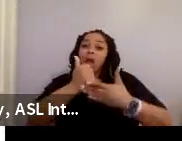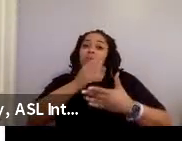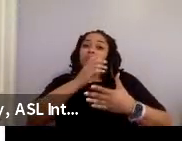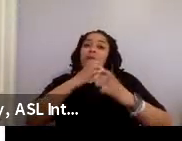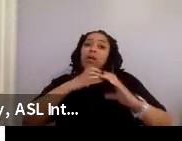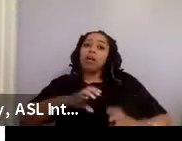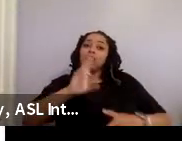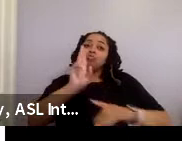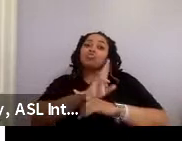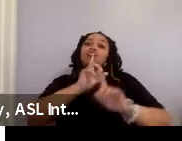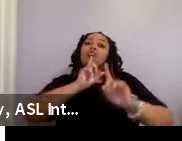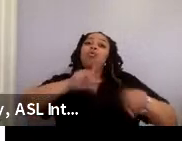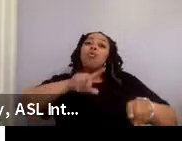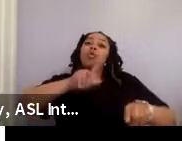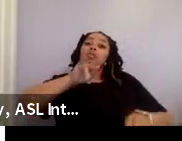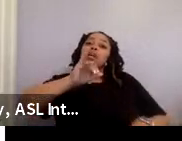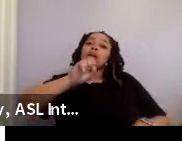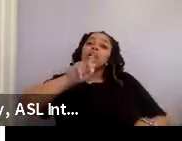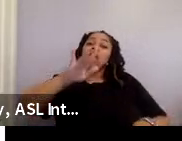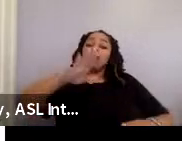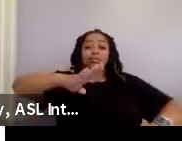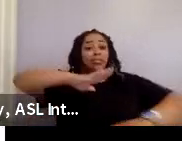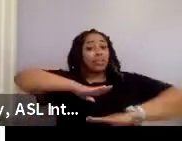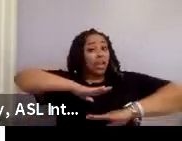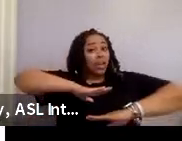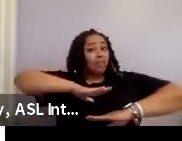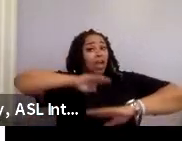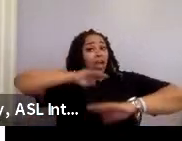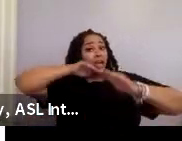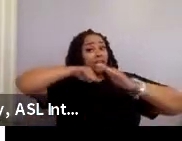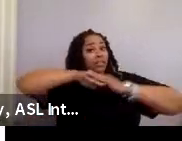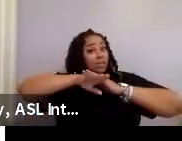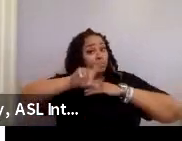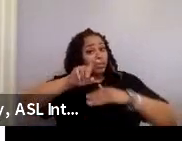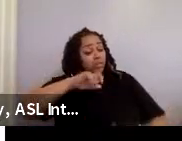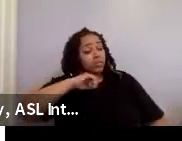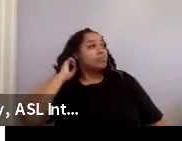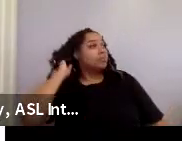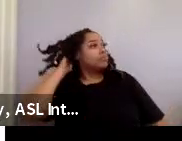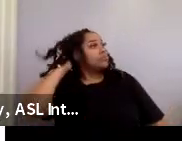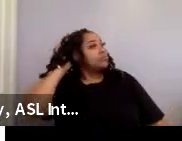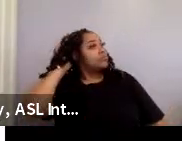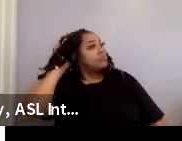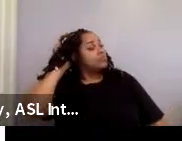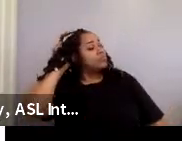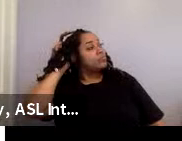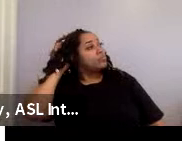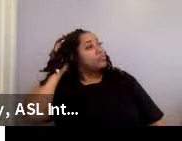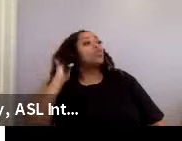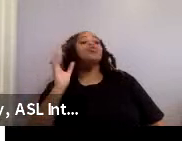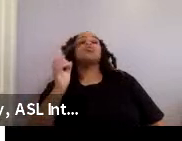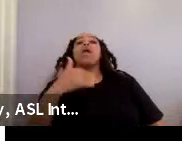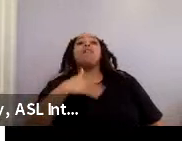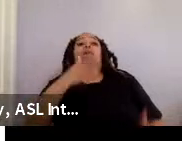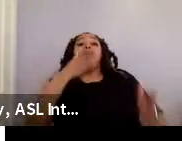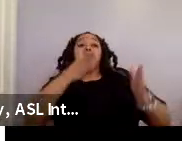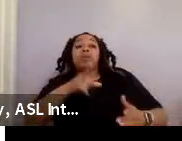ordering kiosk satisfy accessibility? So does having a person at the